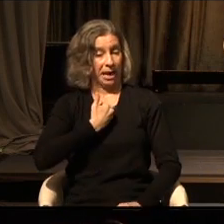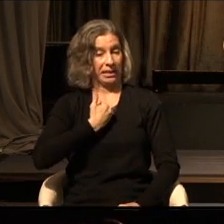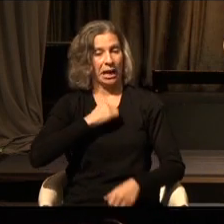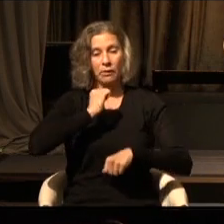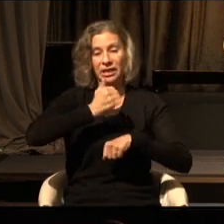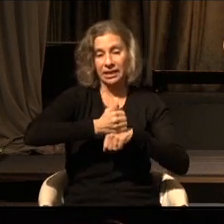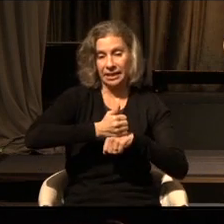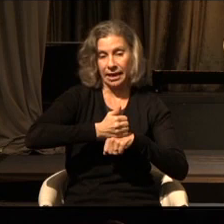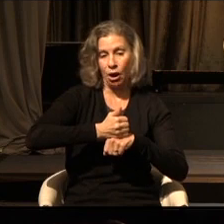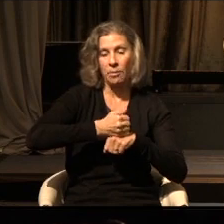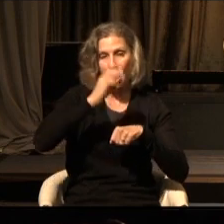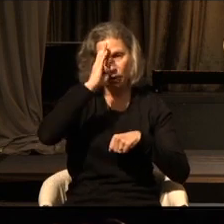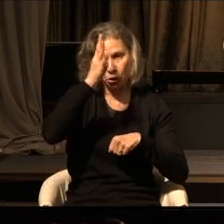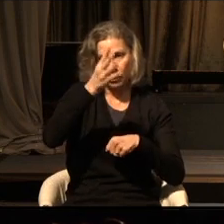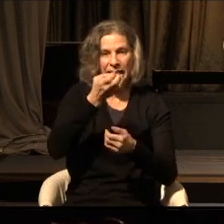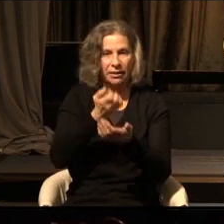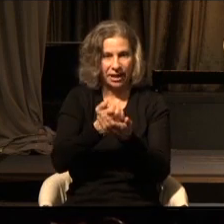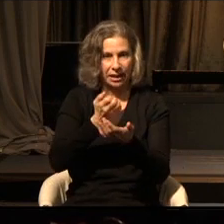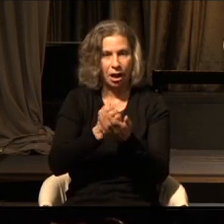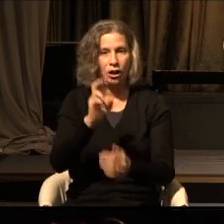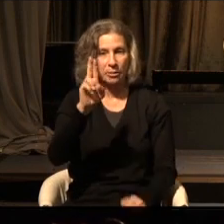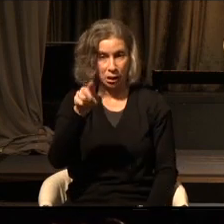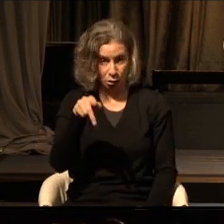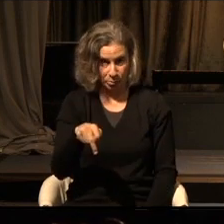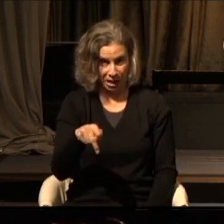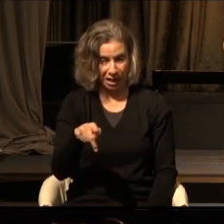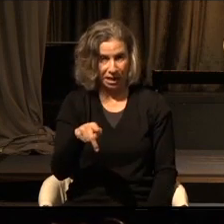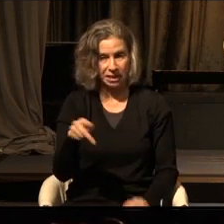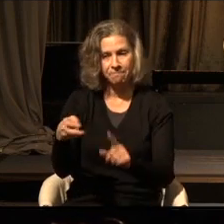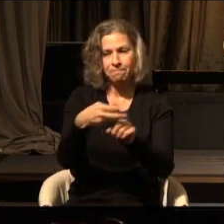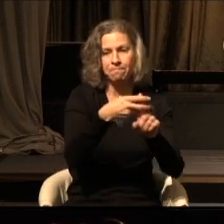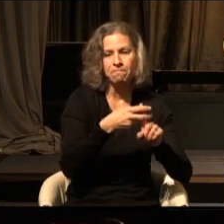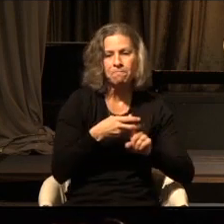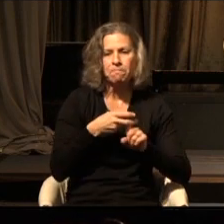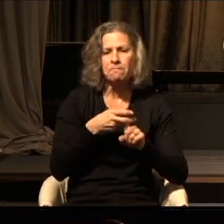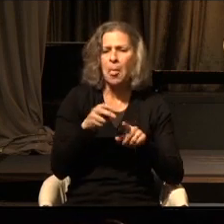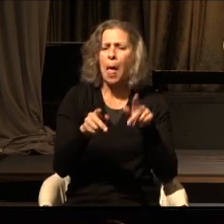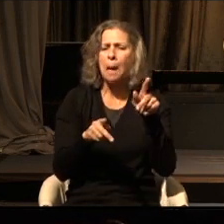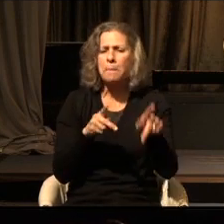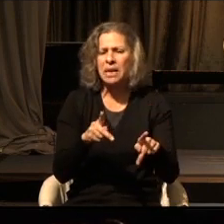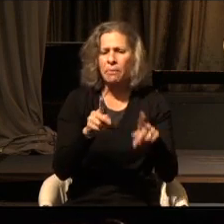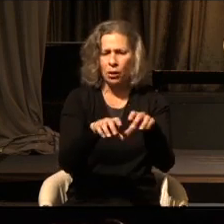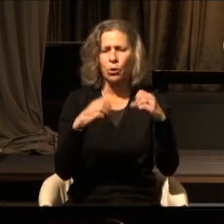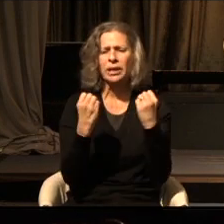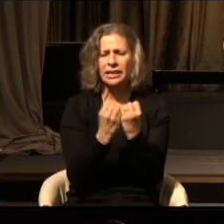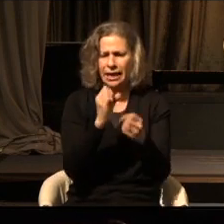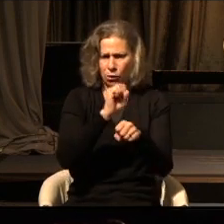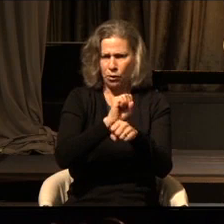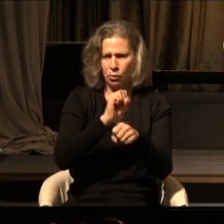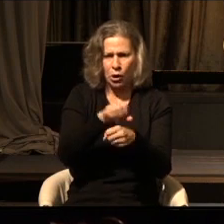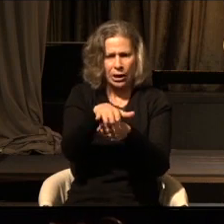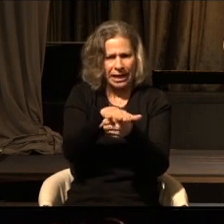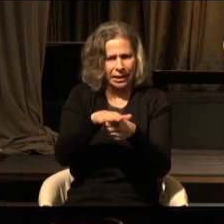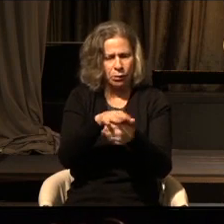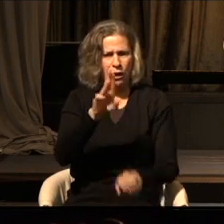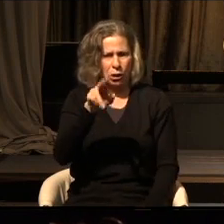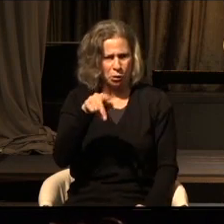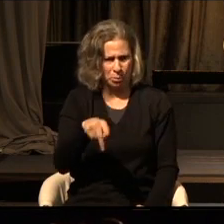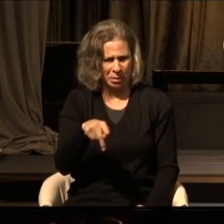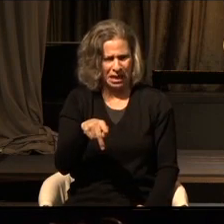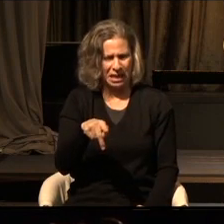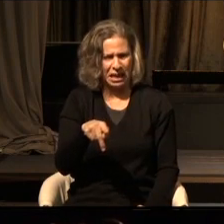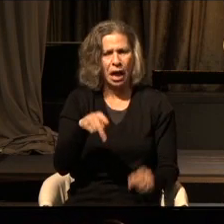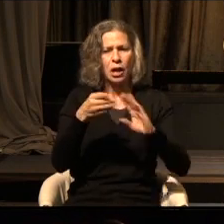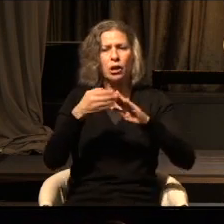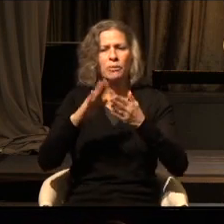creative economy in the UP. We knew that lots of people and organizations were doing significant work in the region, but the UP communities are